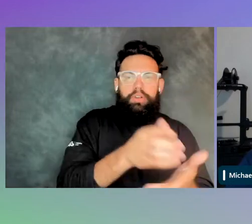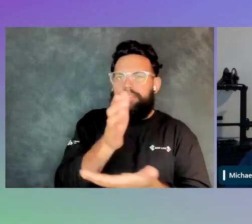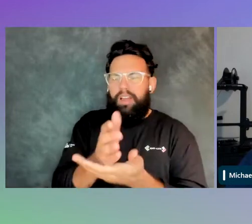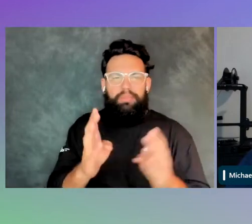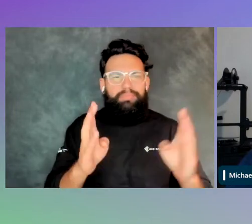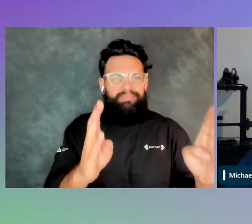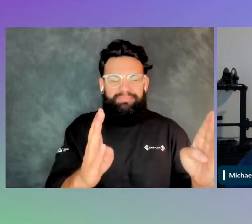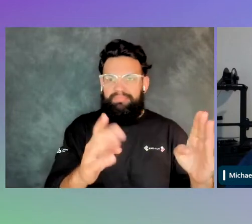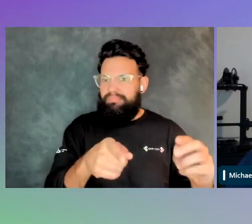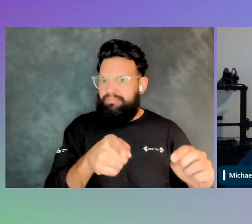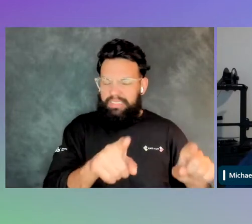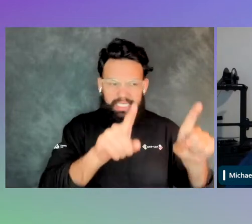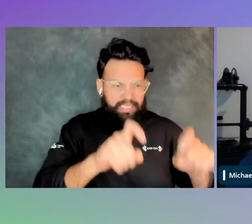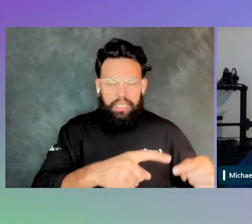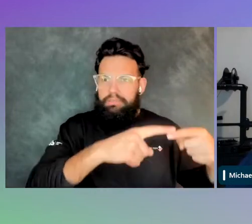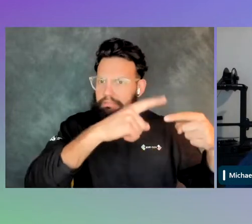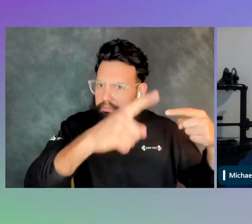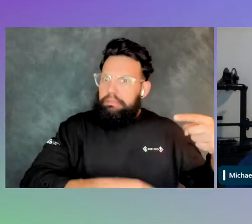that question.